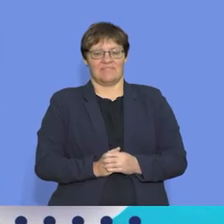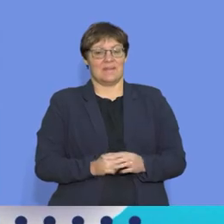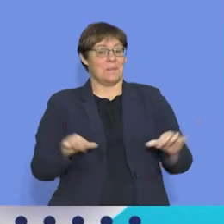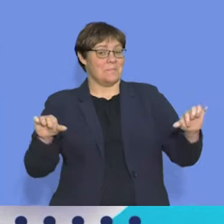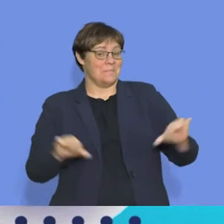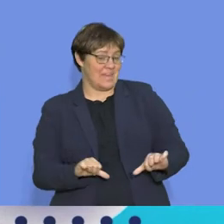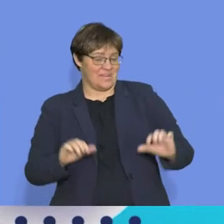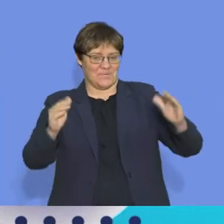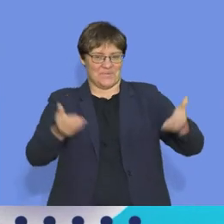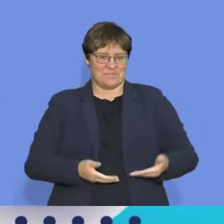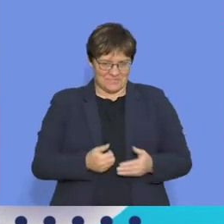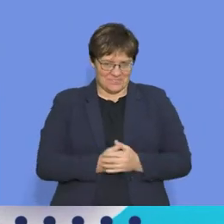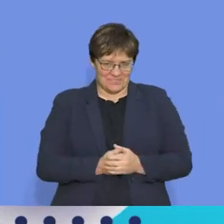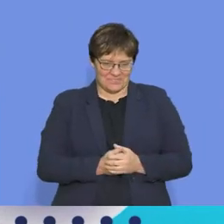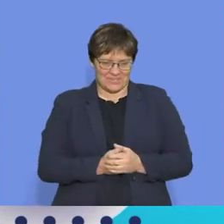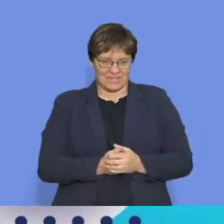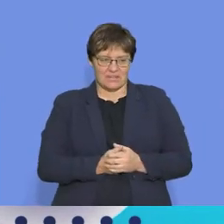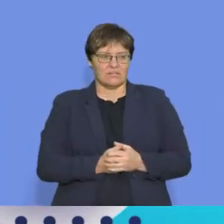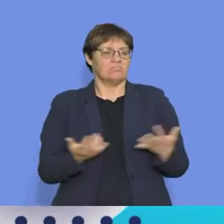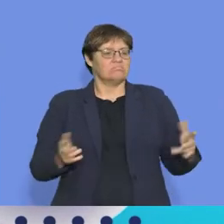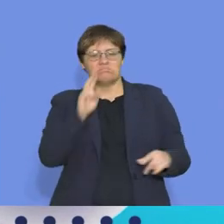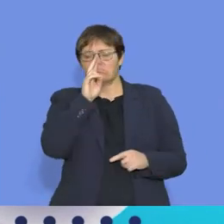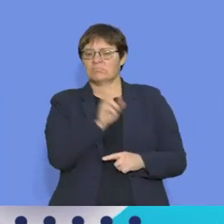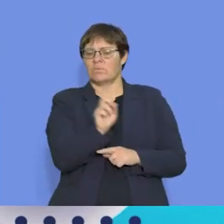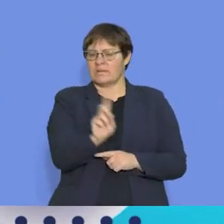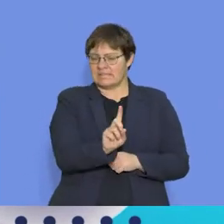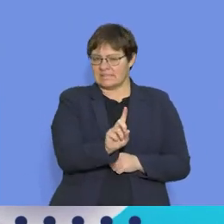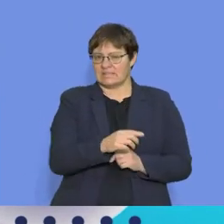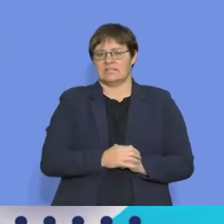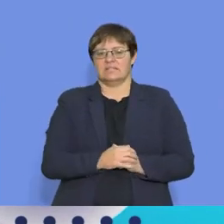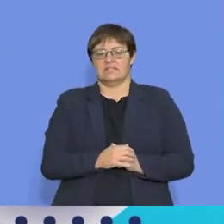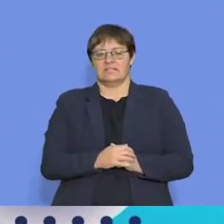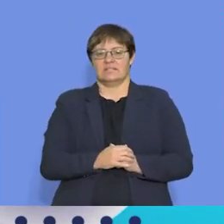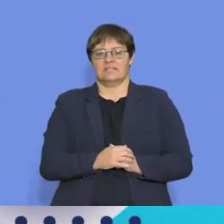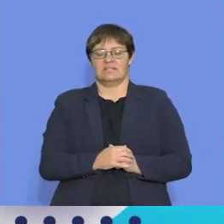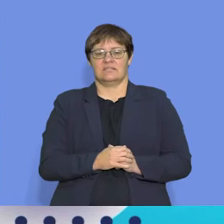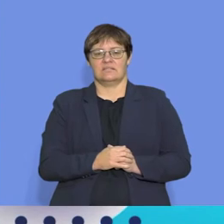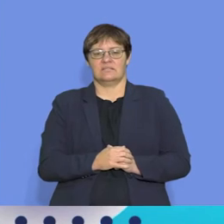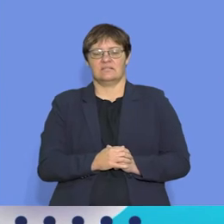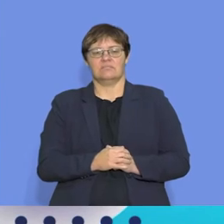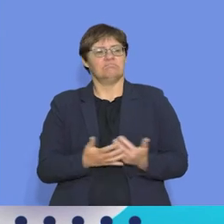Welcome back. What we're going to be looking at in this section of the lesson is we're going to be looking